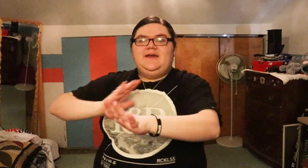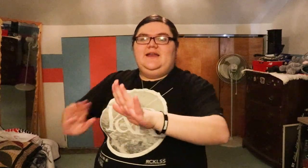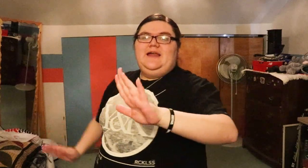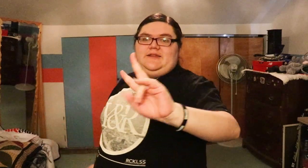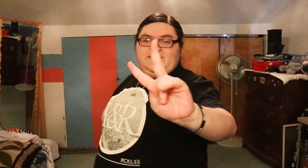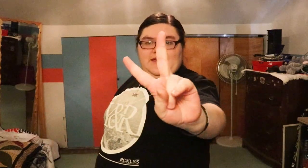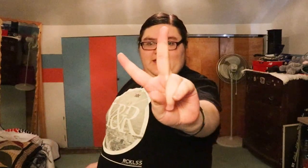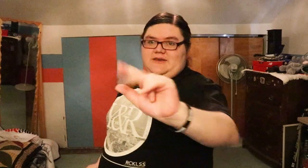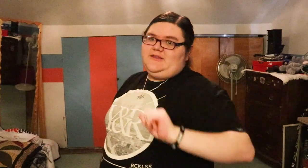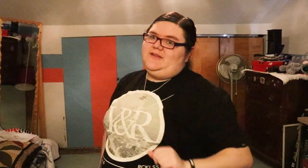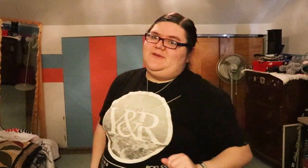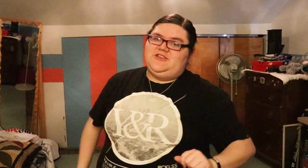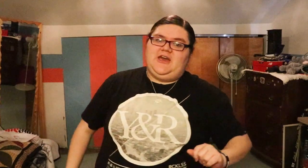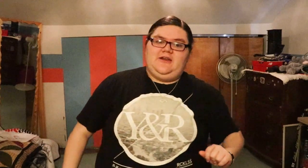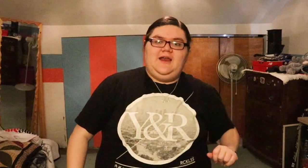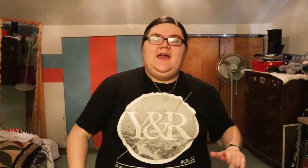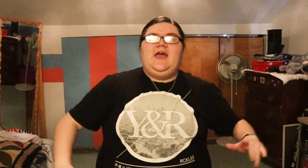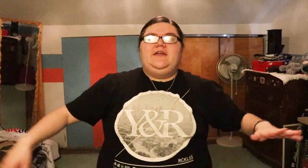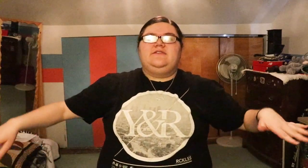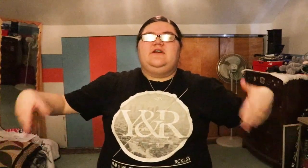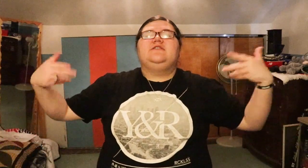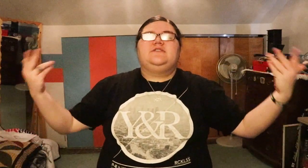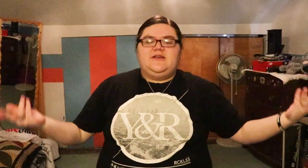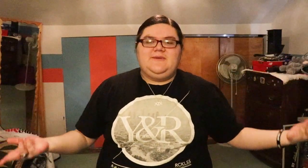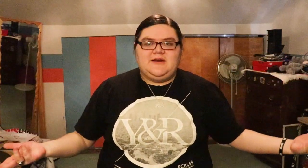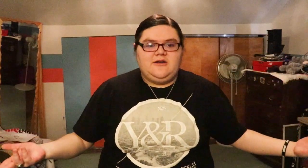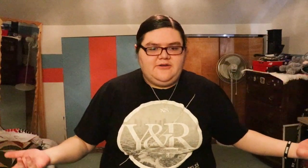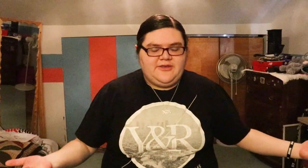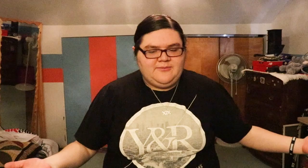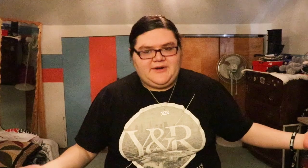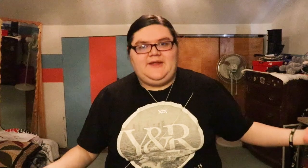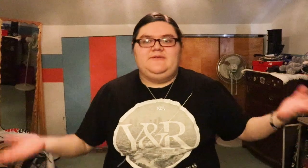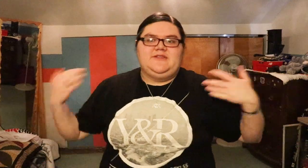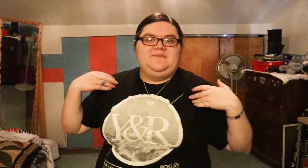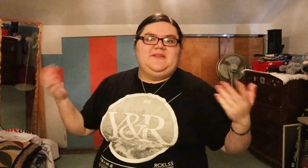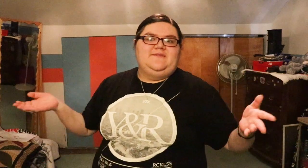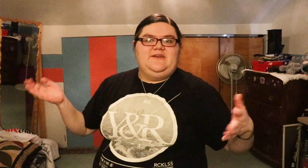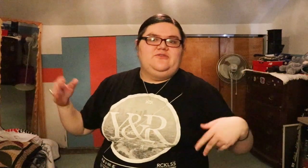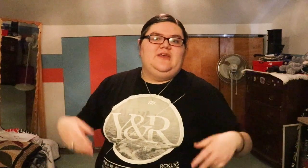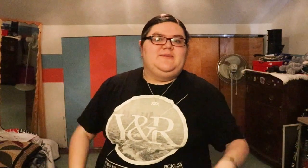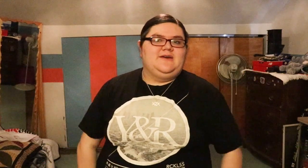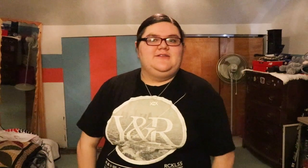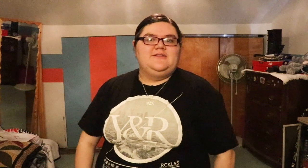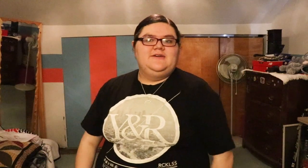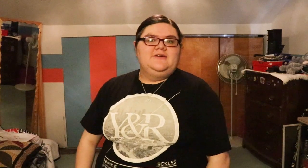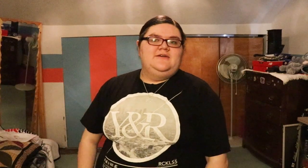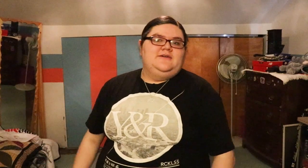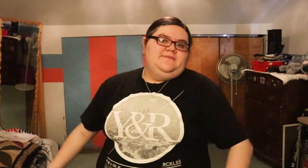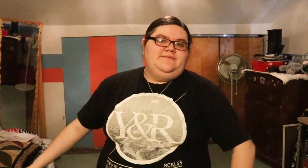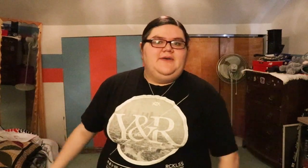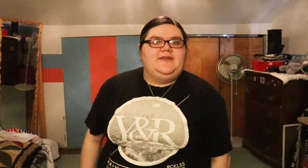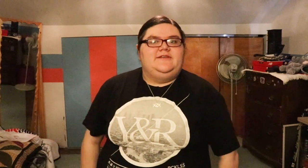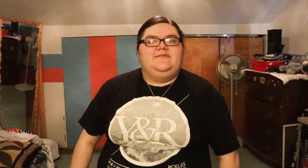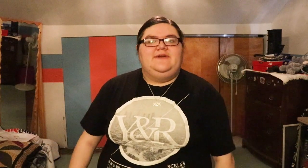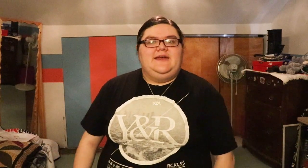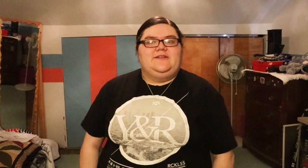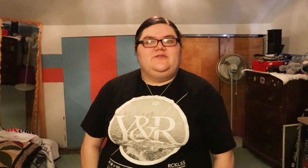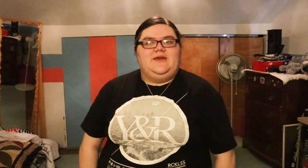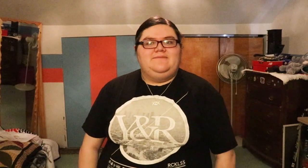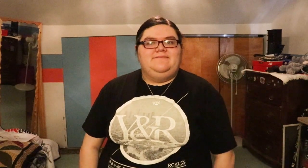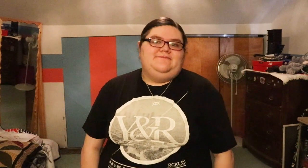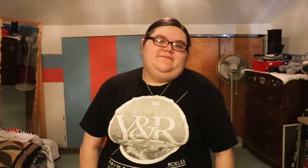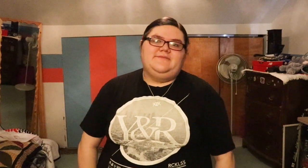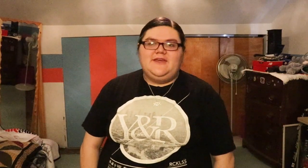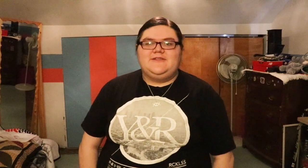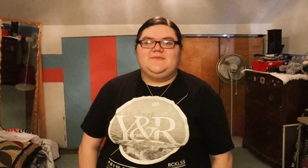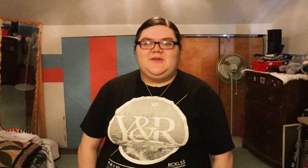channel, Les second Sidemen channel, and their Sidemen clothing brand, which I'm not wearing today because I didn't feel like it